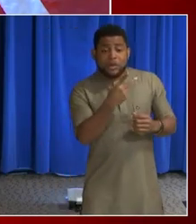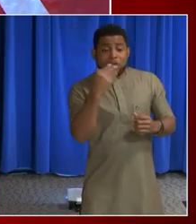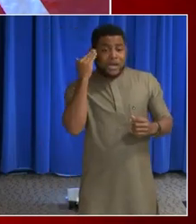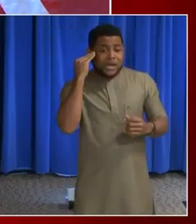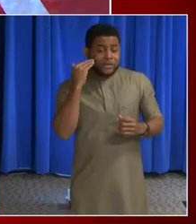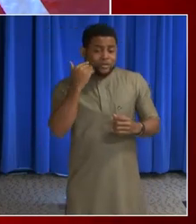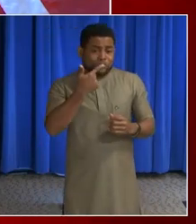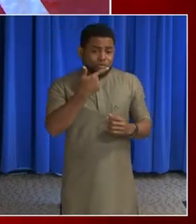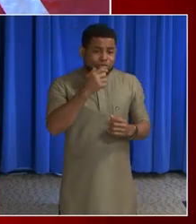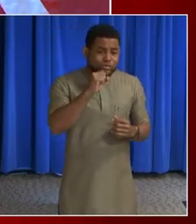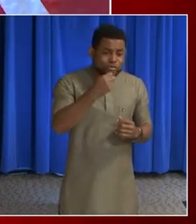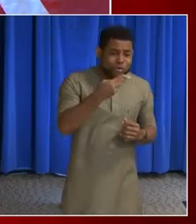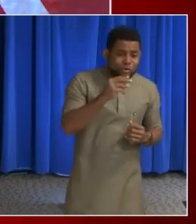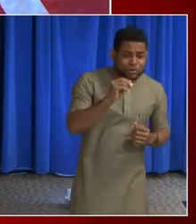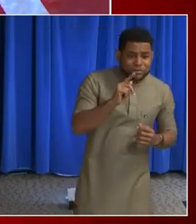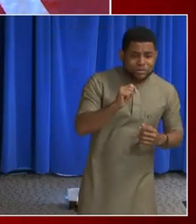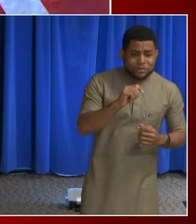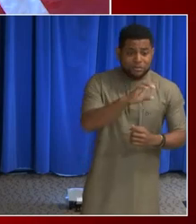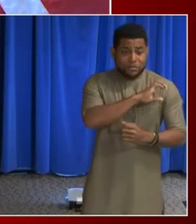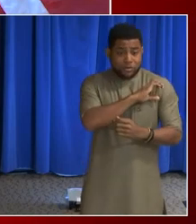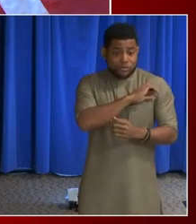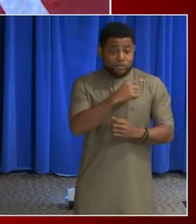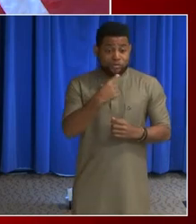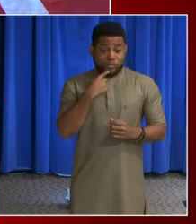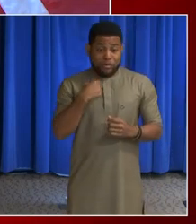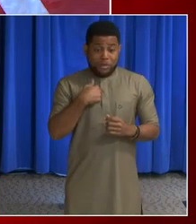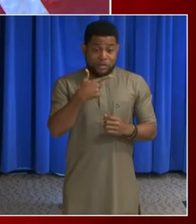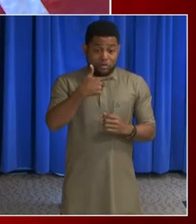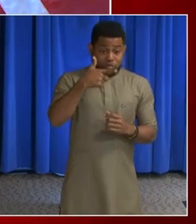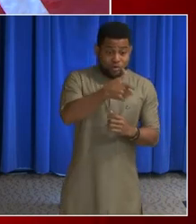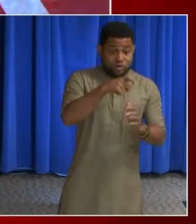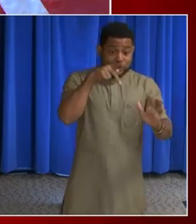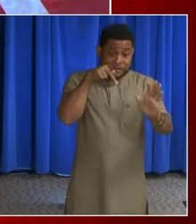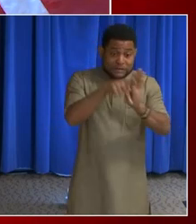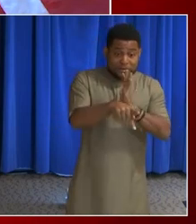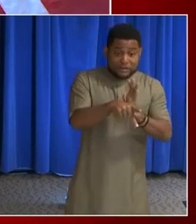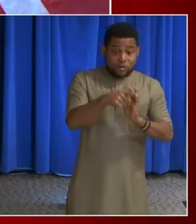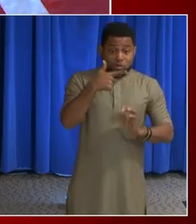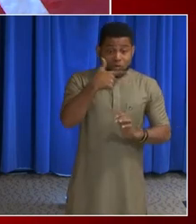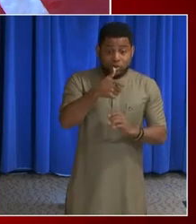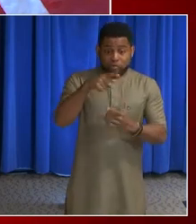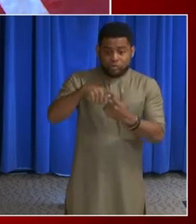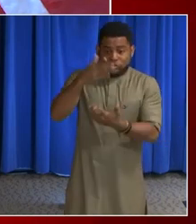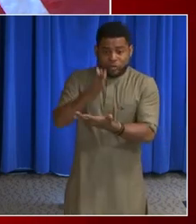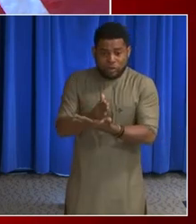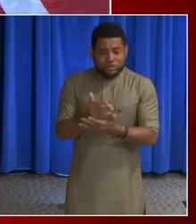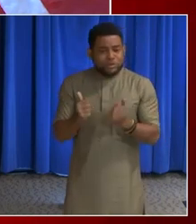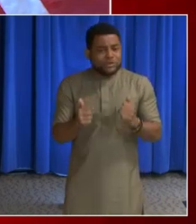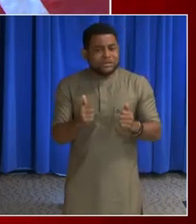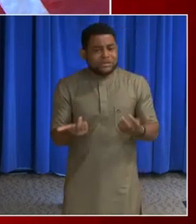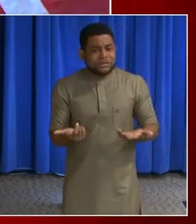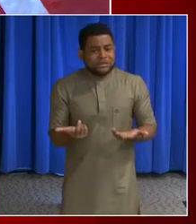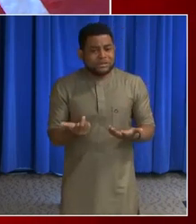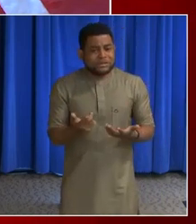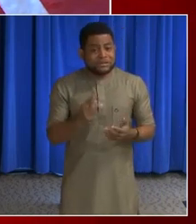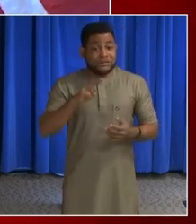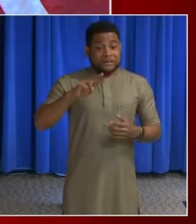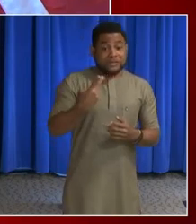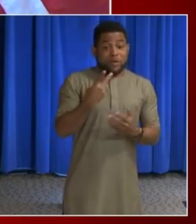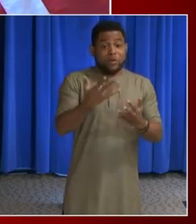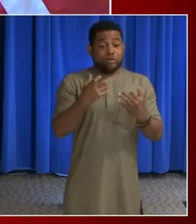police being told aim to kill or aim to stop? That's one question. The second question, I want the police officer's name. And